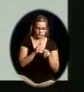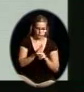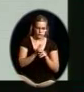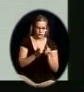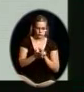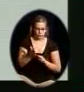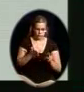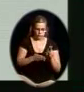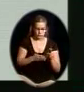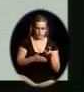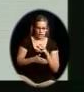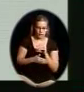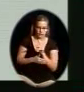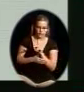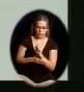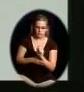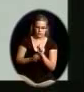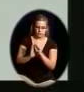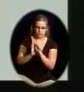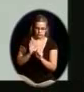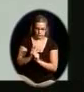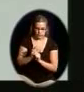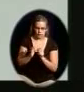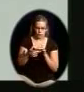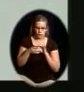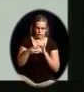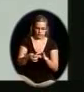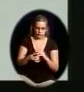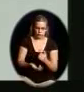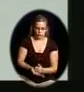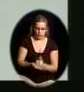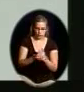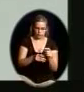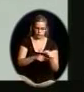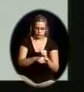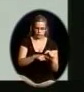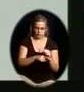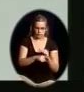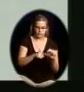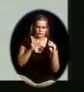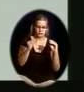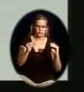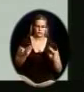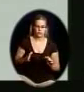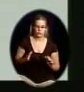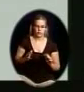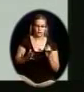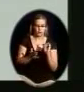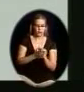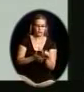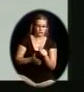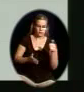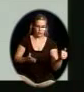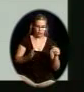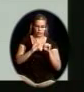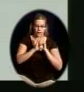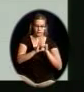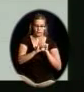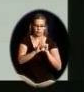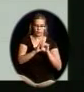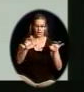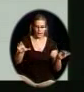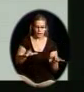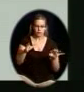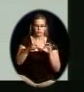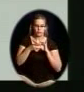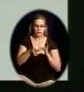and Kansas State, another partnership related to helping to train our teachers. So that's another example of an action related